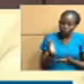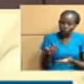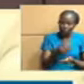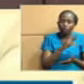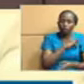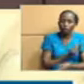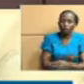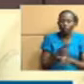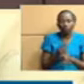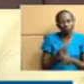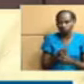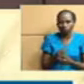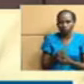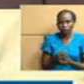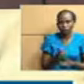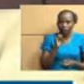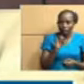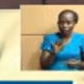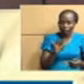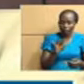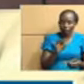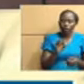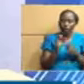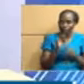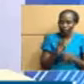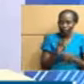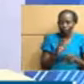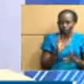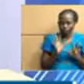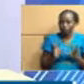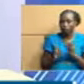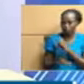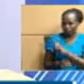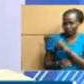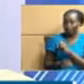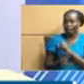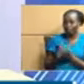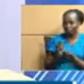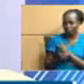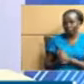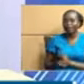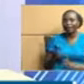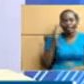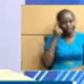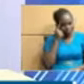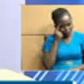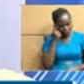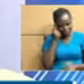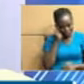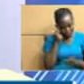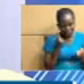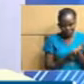been... so if I glorified poverty, more correct this. I know that as Uganda, we are not a poor